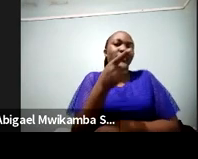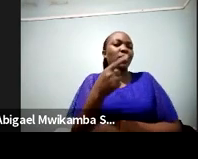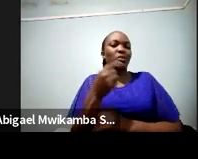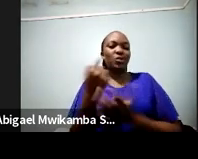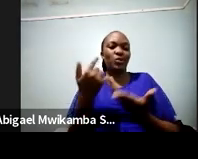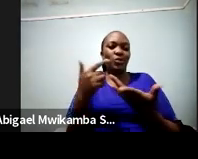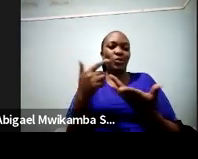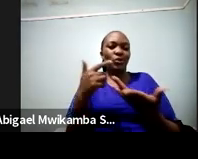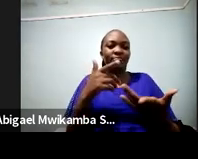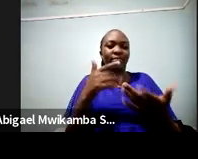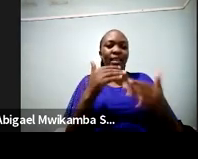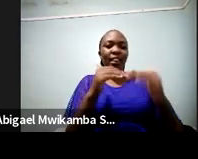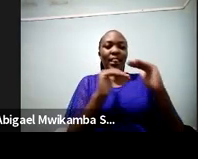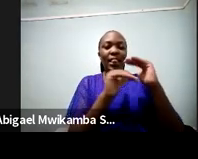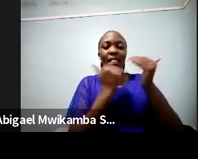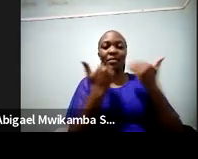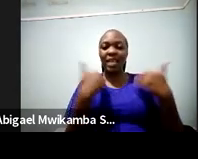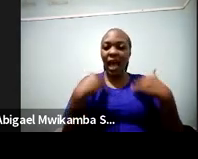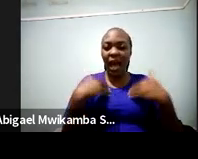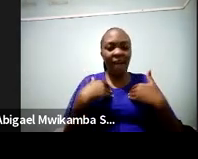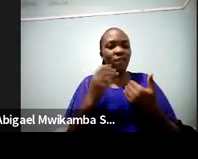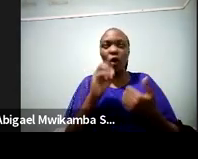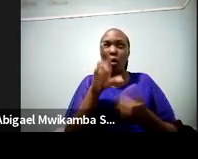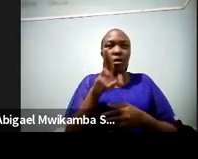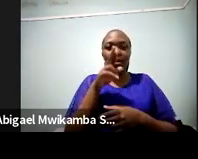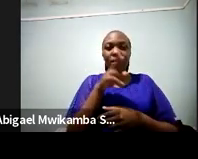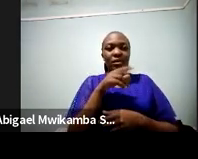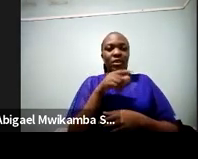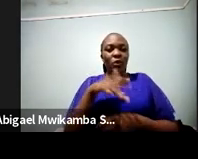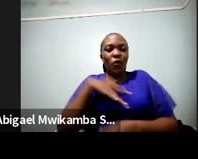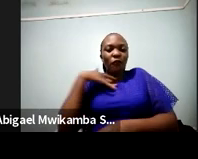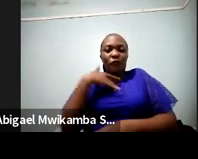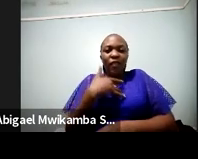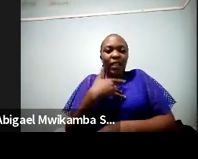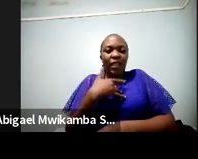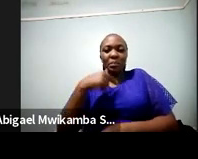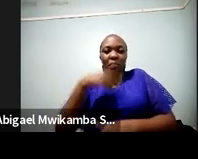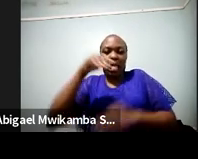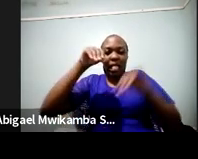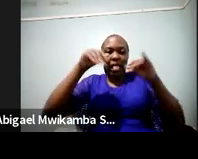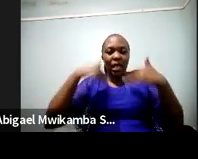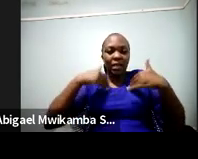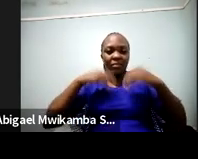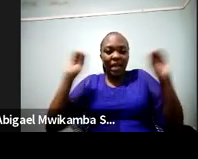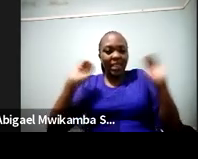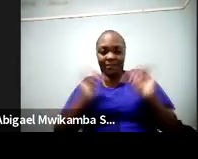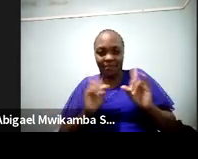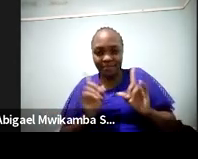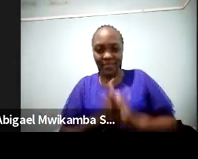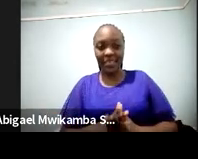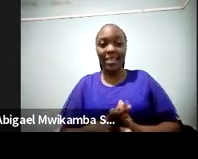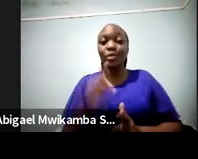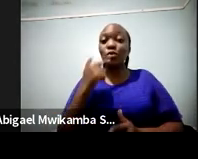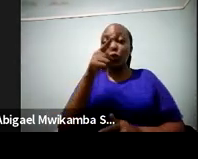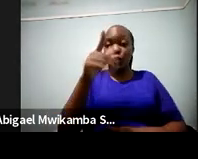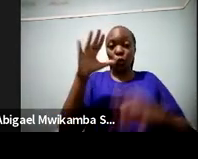and good direction. So that kind of assurance can make you not to sleep in class, but actually be more keen